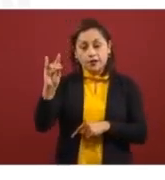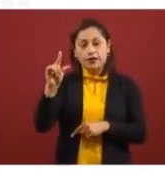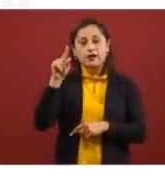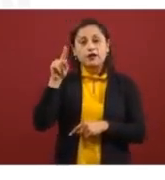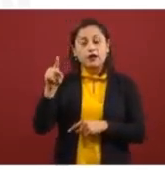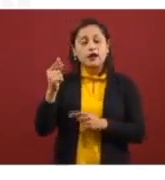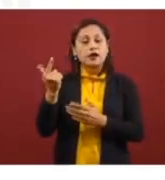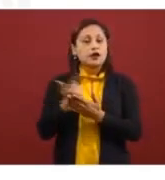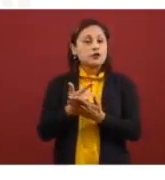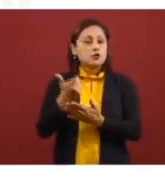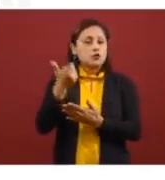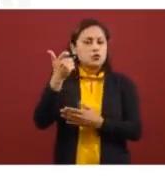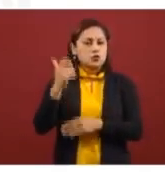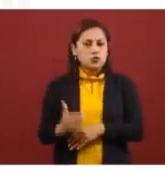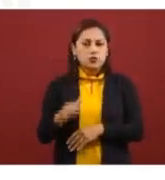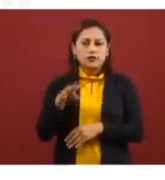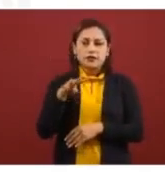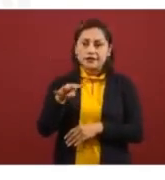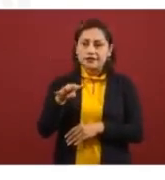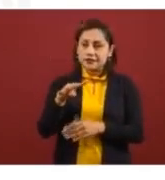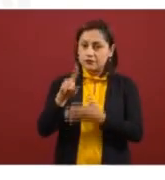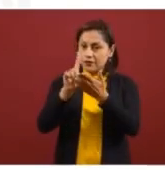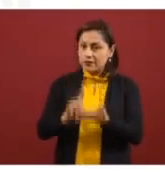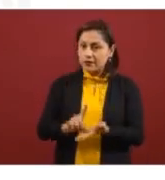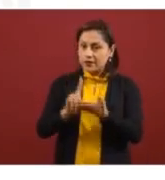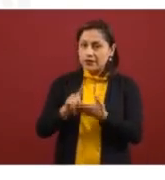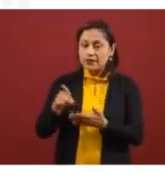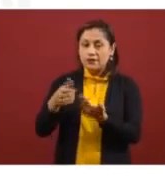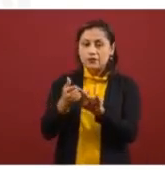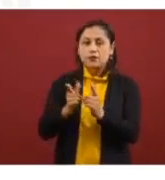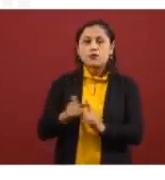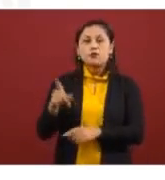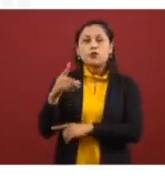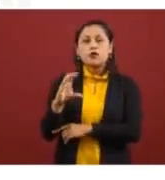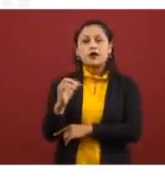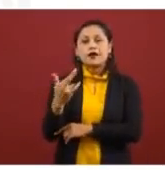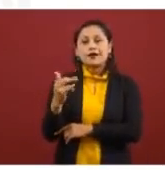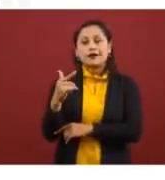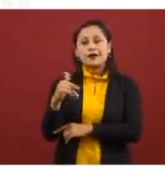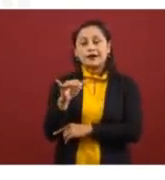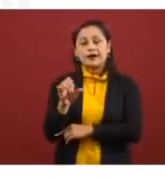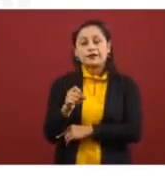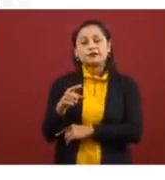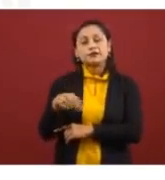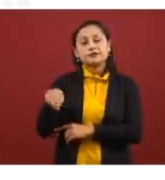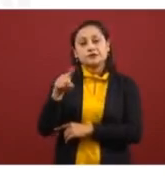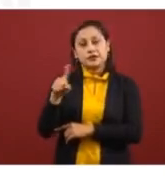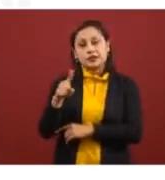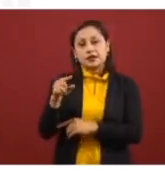Morelos, lowest price at 19,